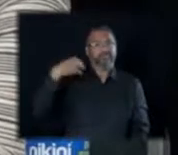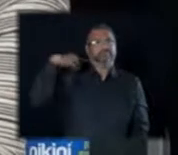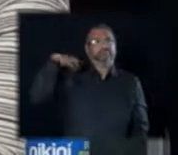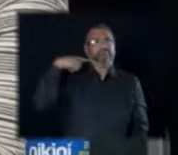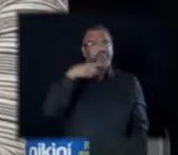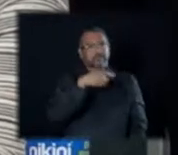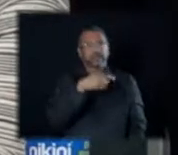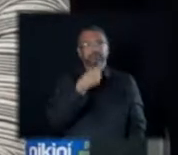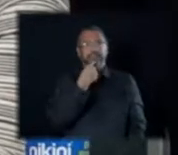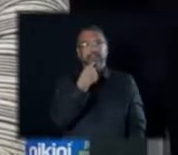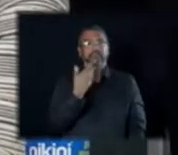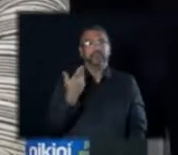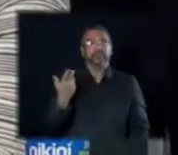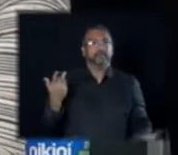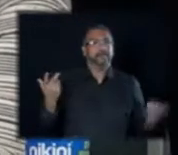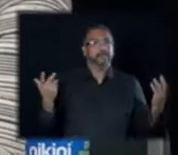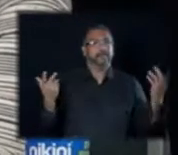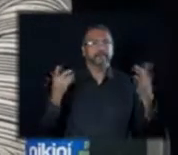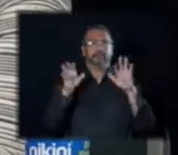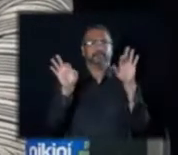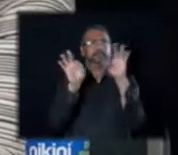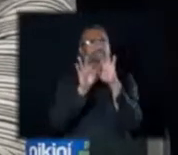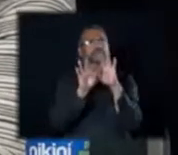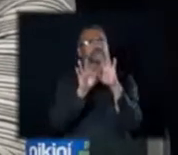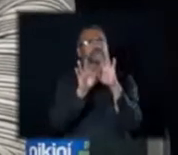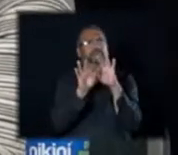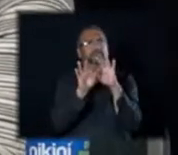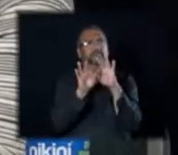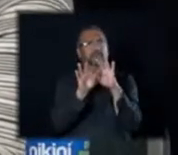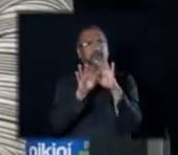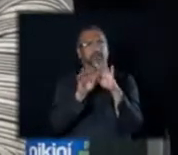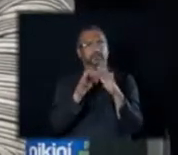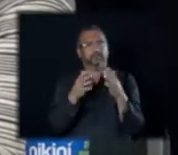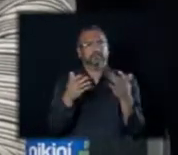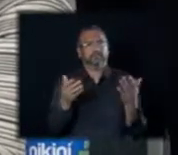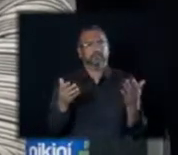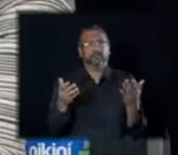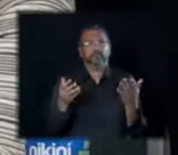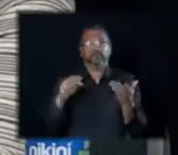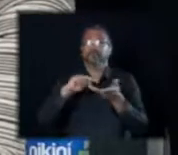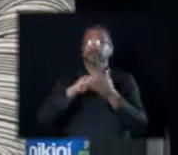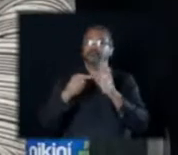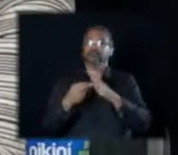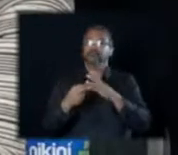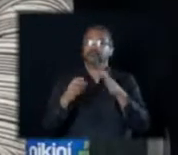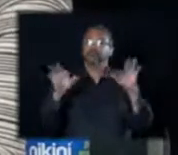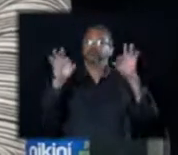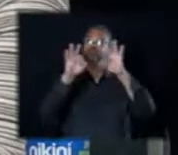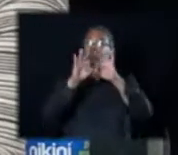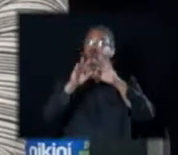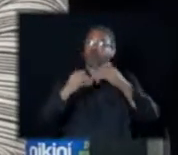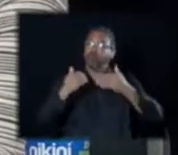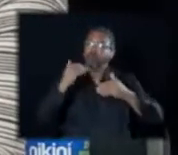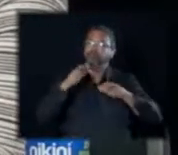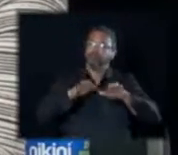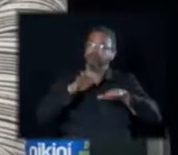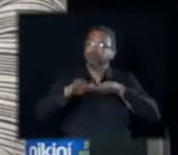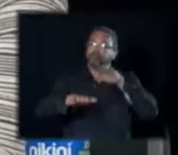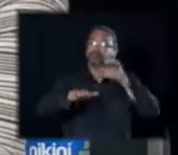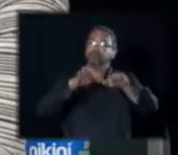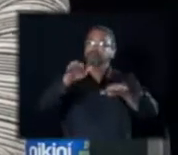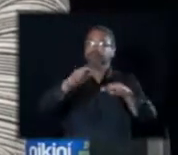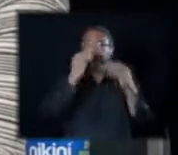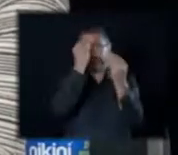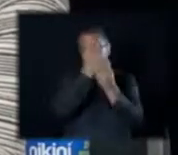our chairman has said, it's important and it's a step forward that